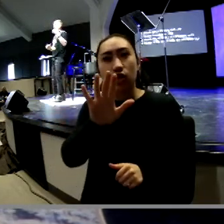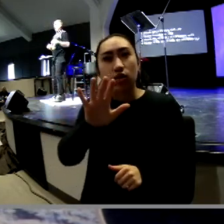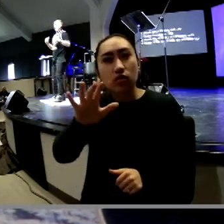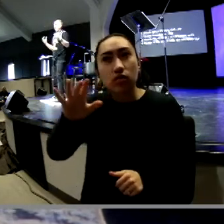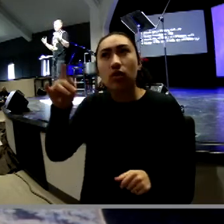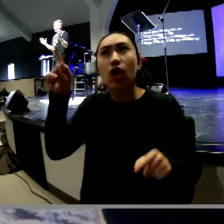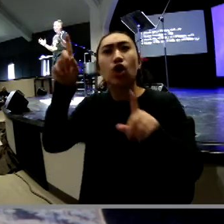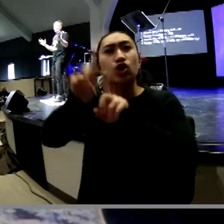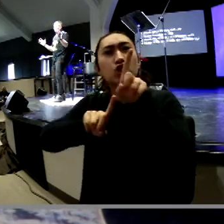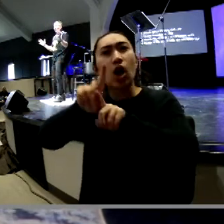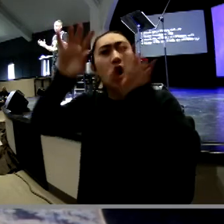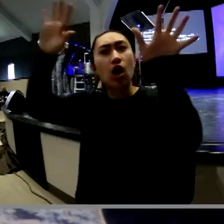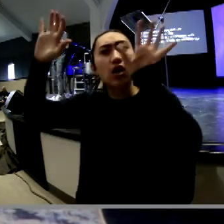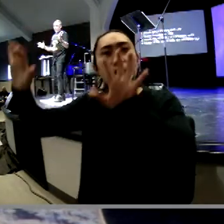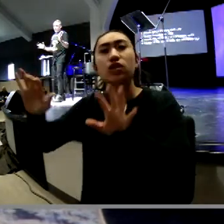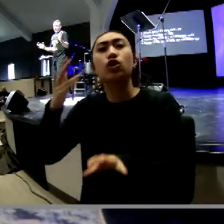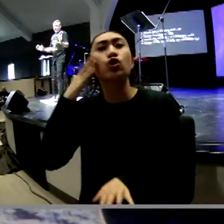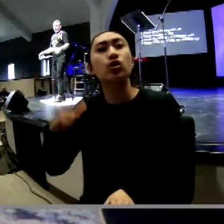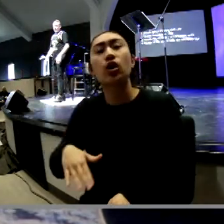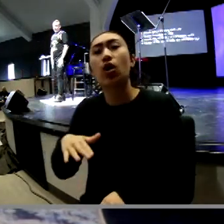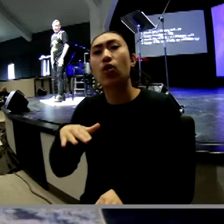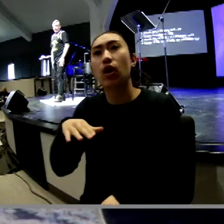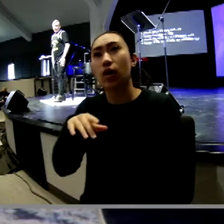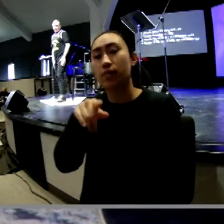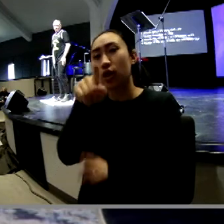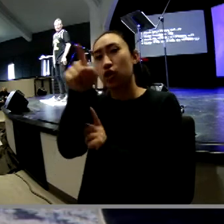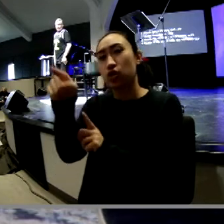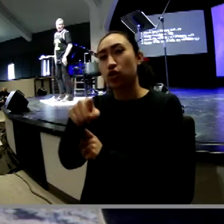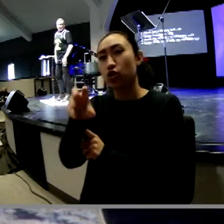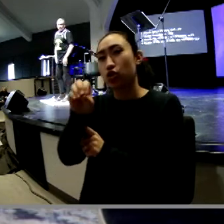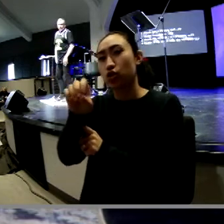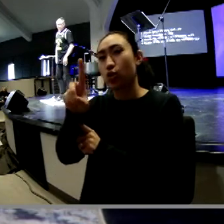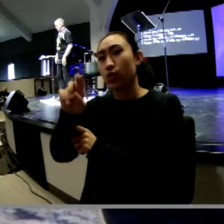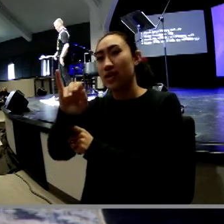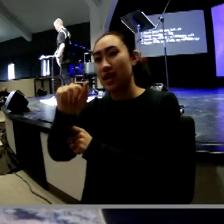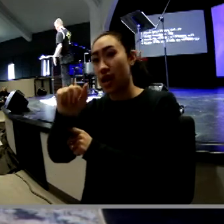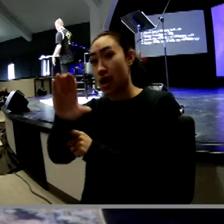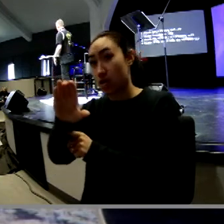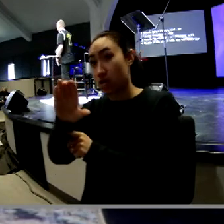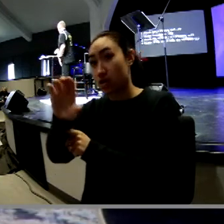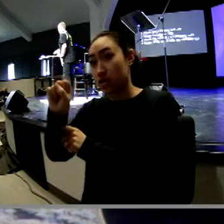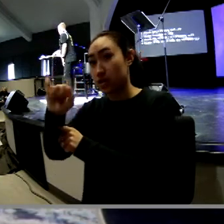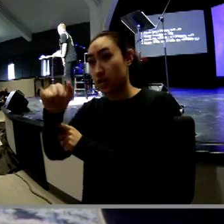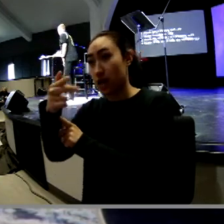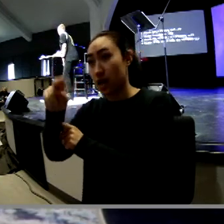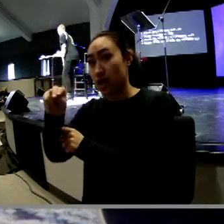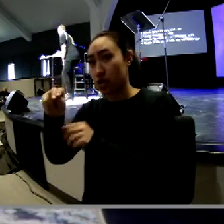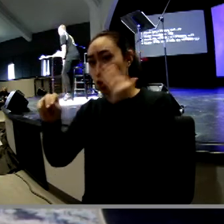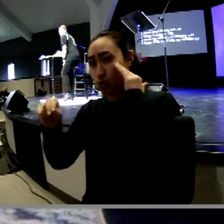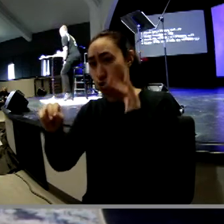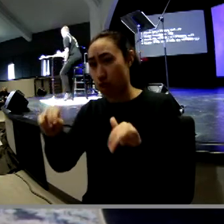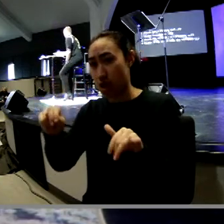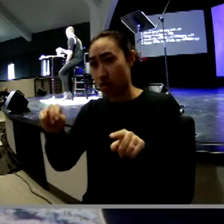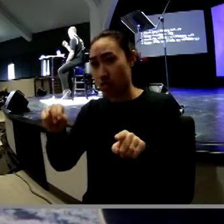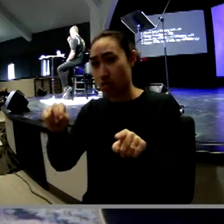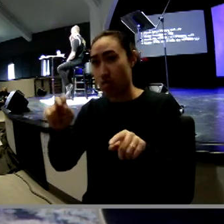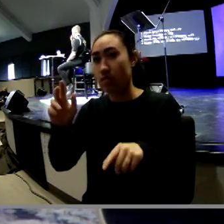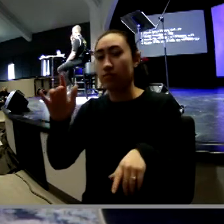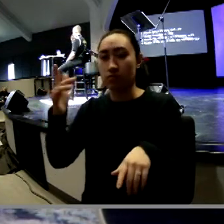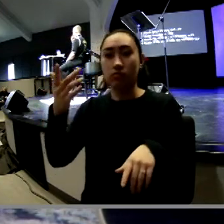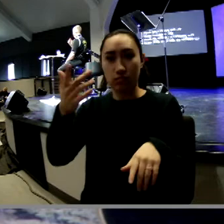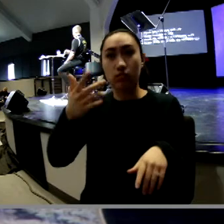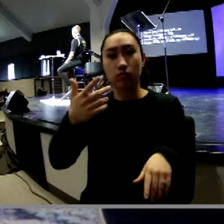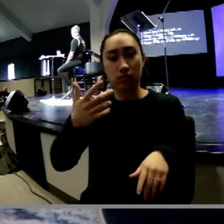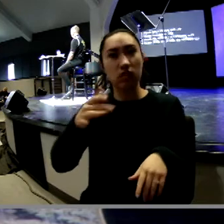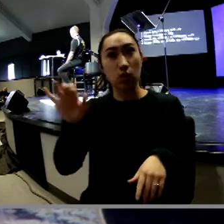and the, you better tread lightly there. Because I would caution you on what you